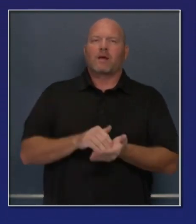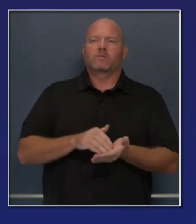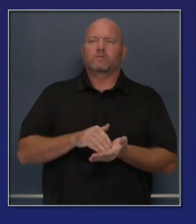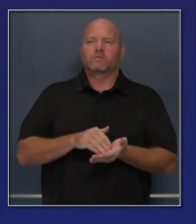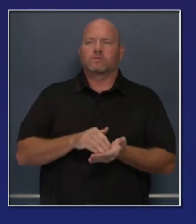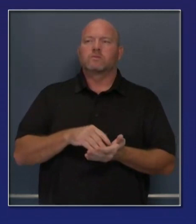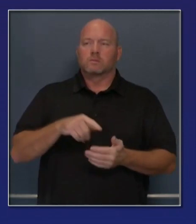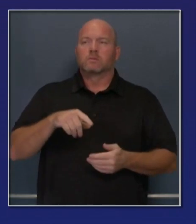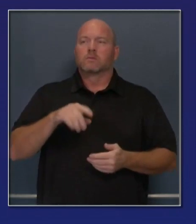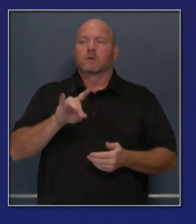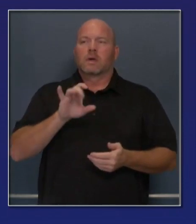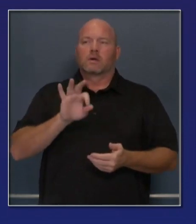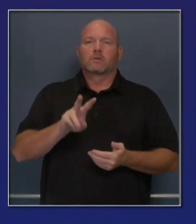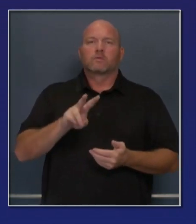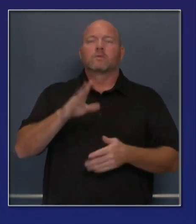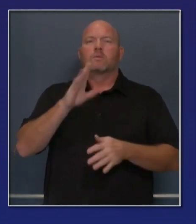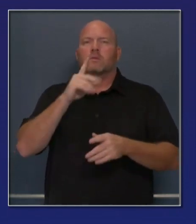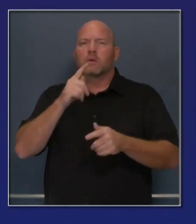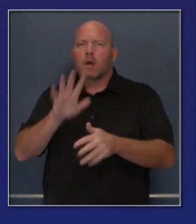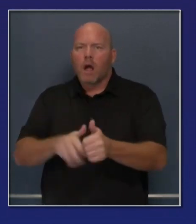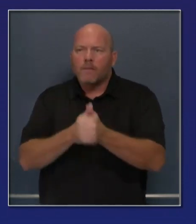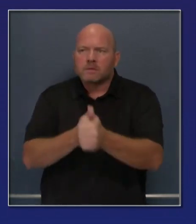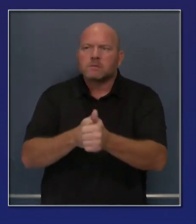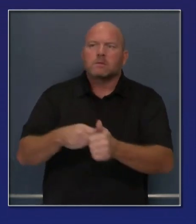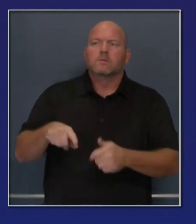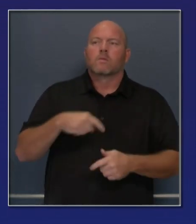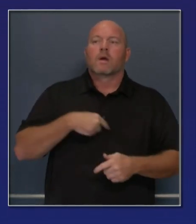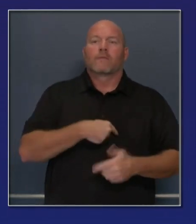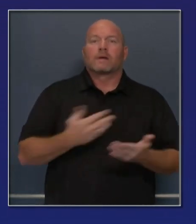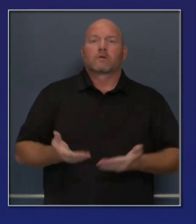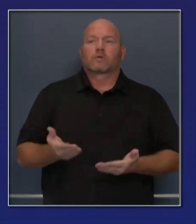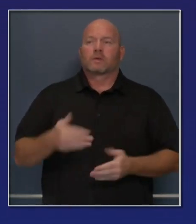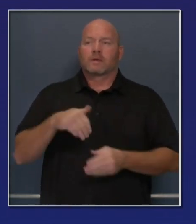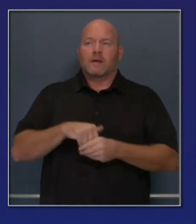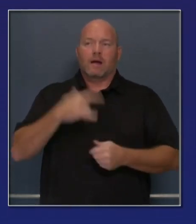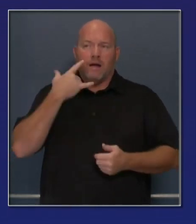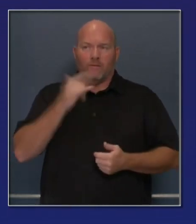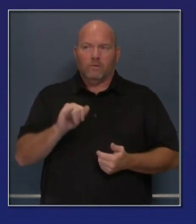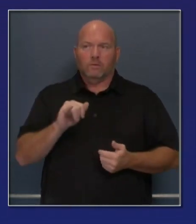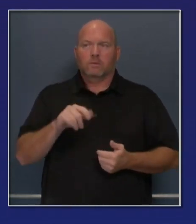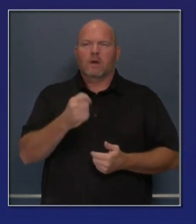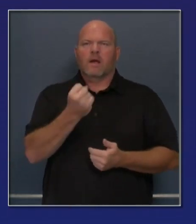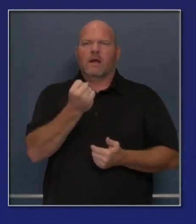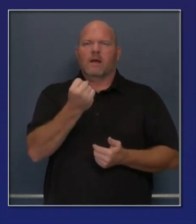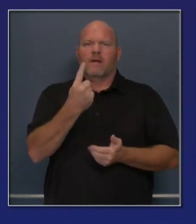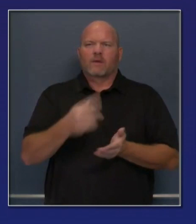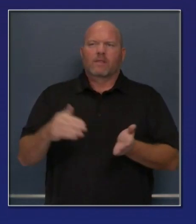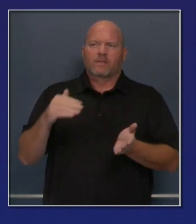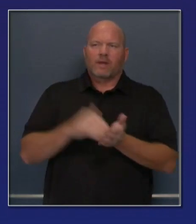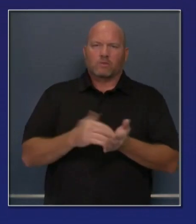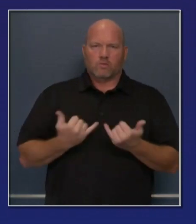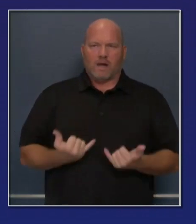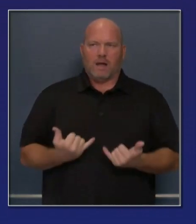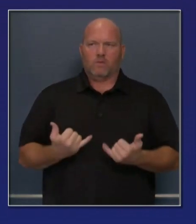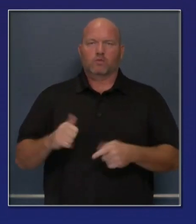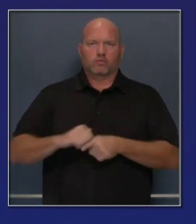now that we have assembled here in the state of California. Just shy of 11,000 now trained staff,